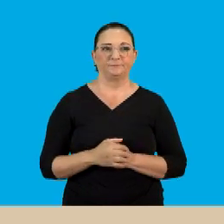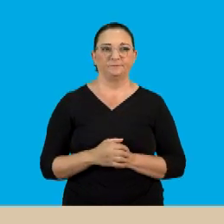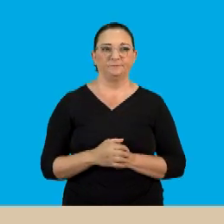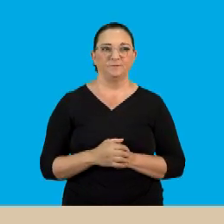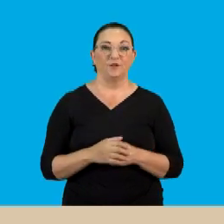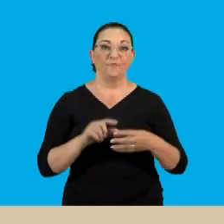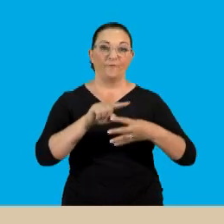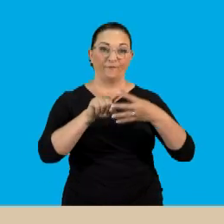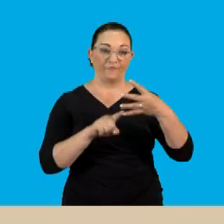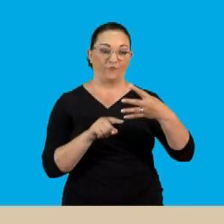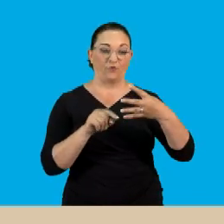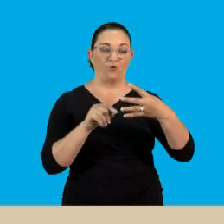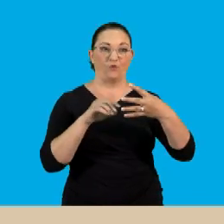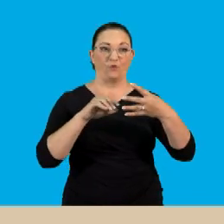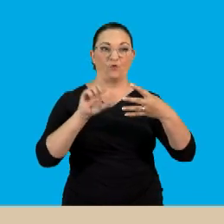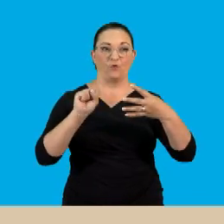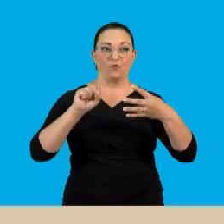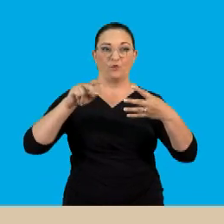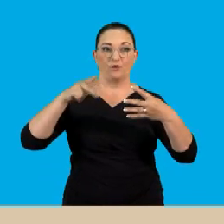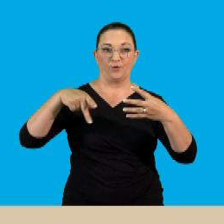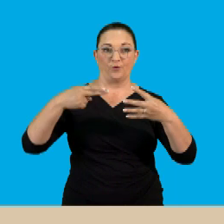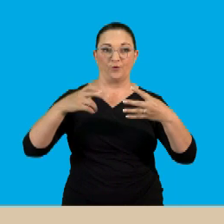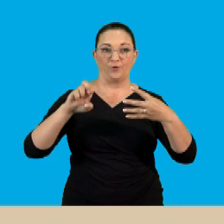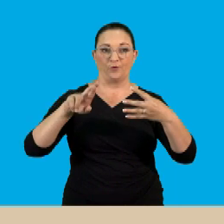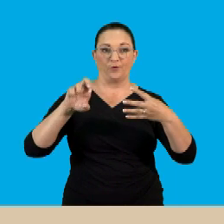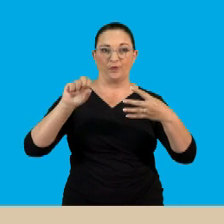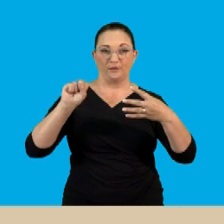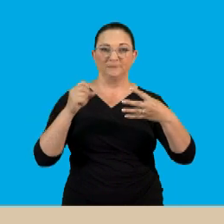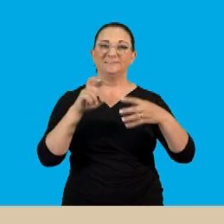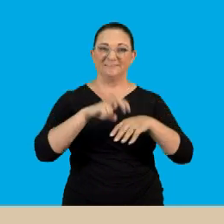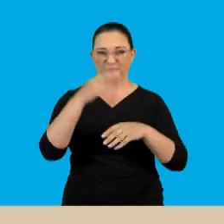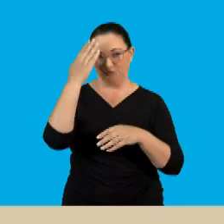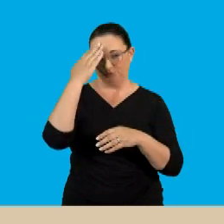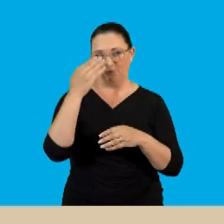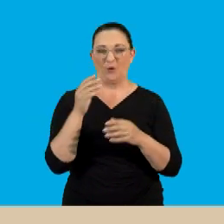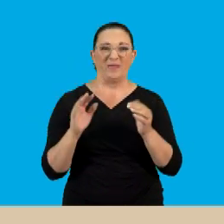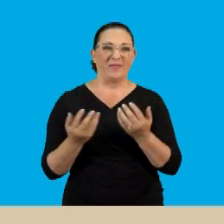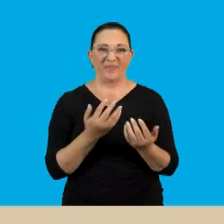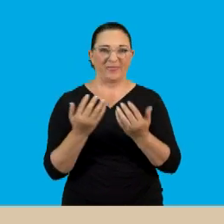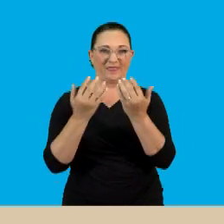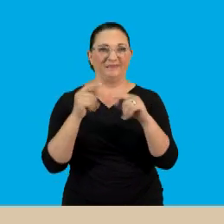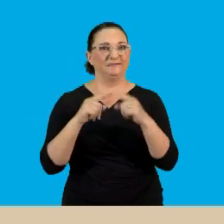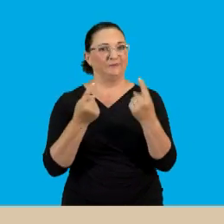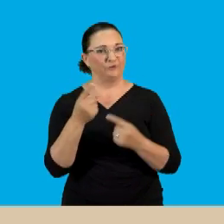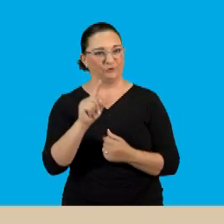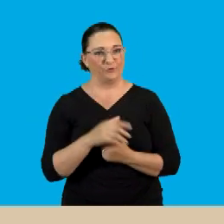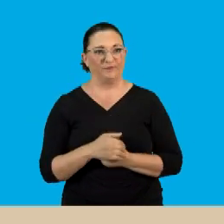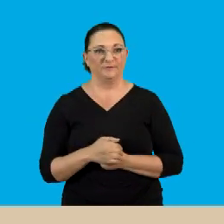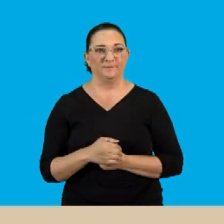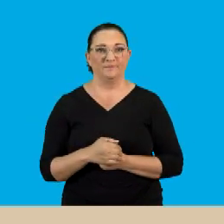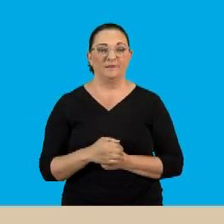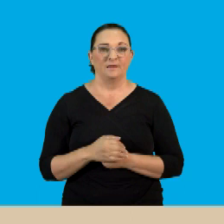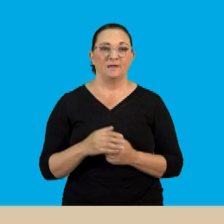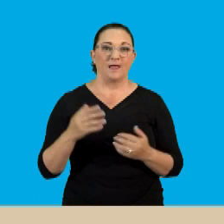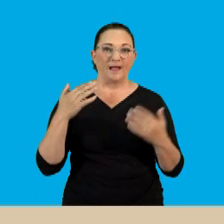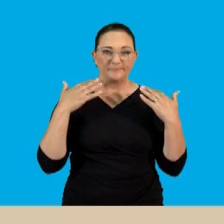the 4 spheres of the Earth, the different types of gases in the atmosphere. You should also know the difference between